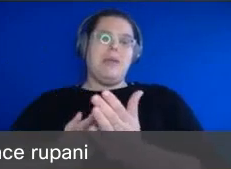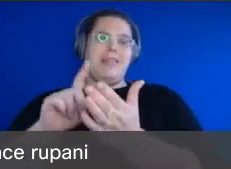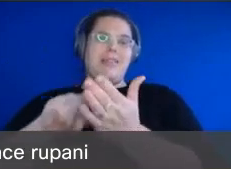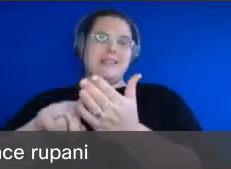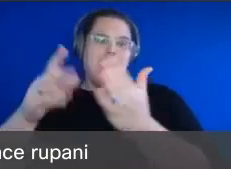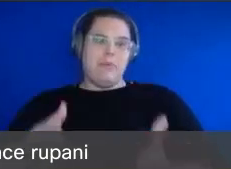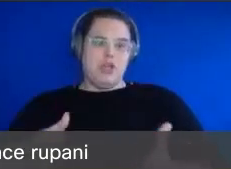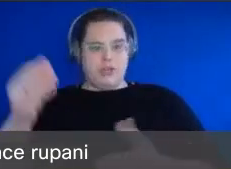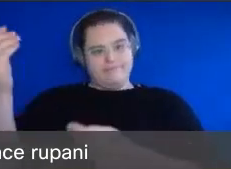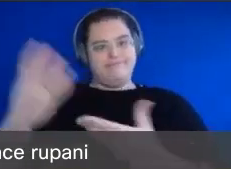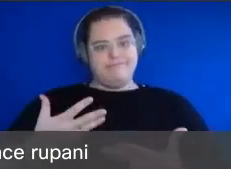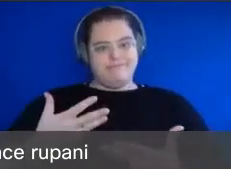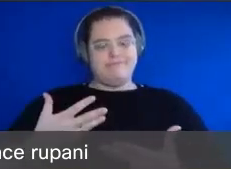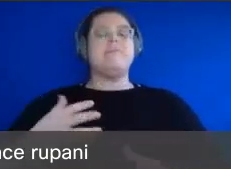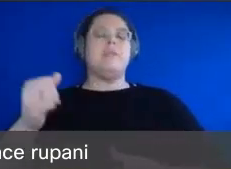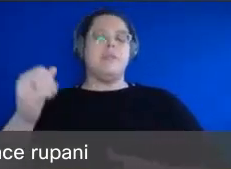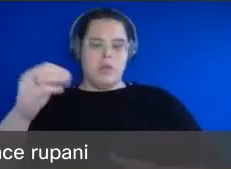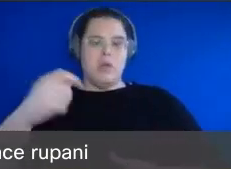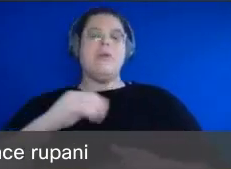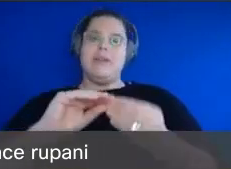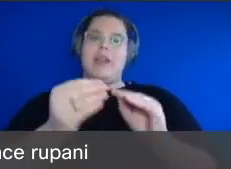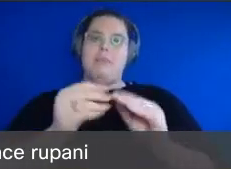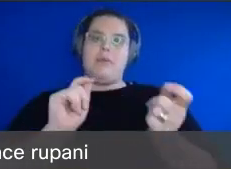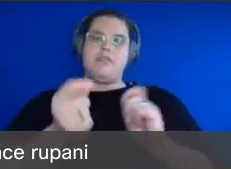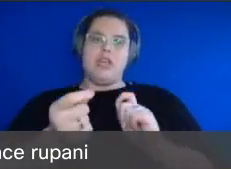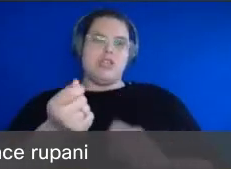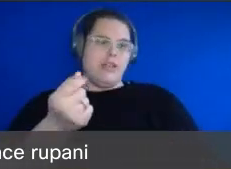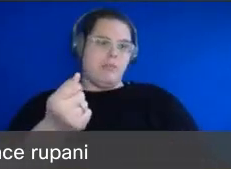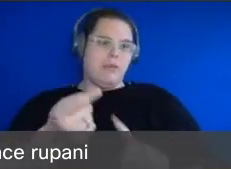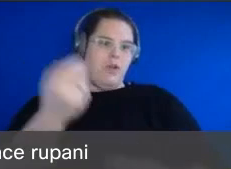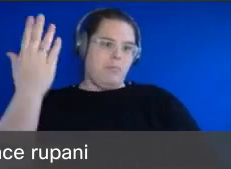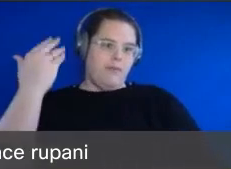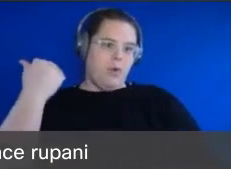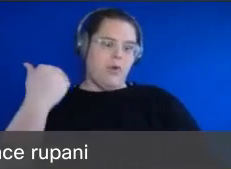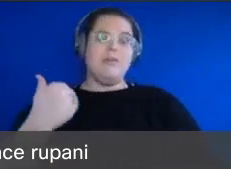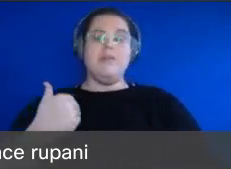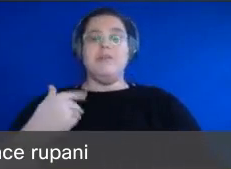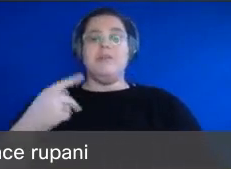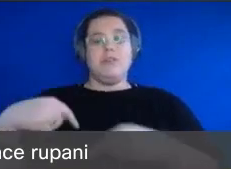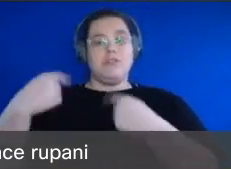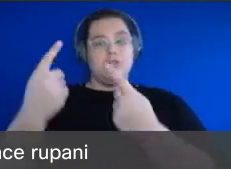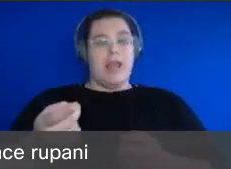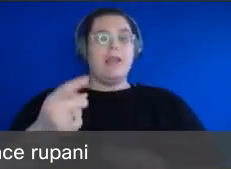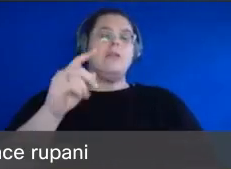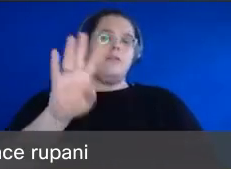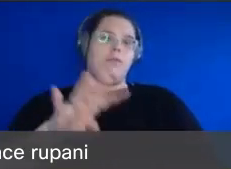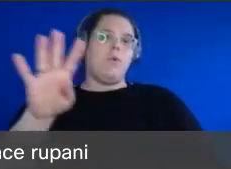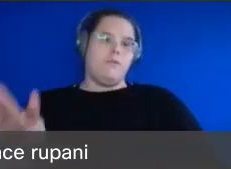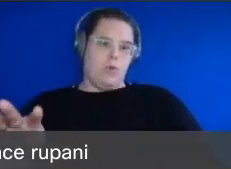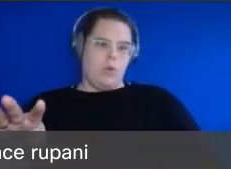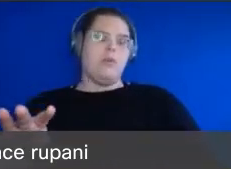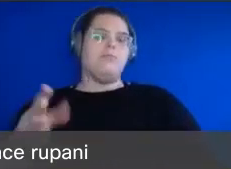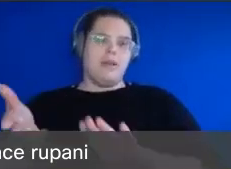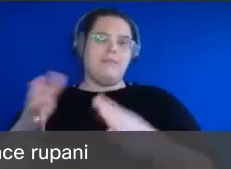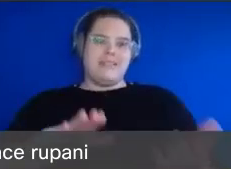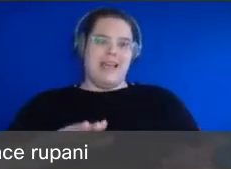to date, of people who have been diagnosed with COVID-19, 44 have subsequently died.